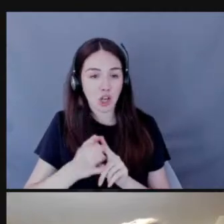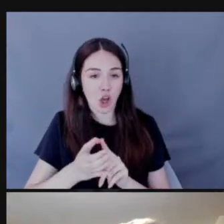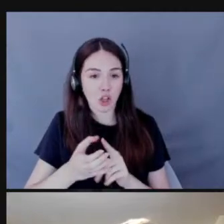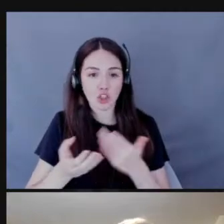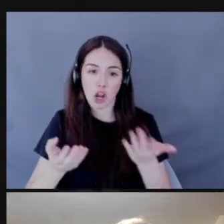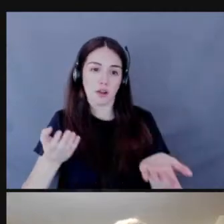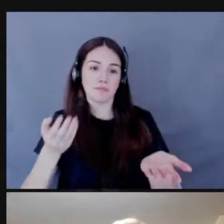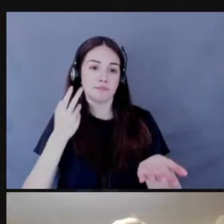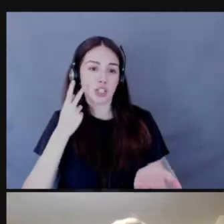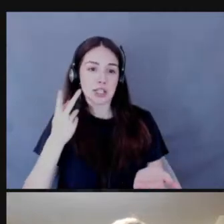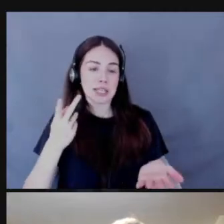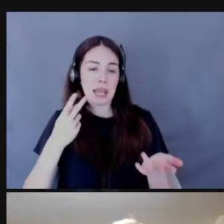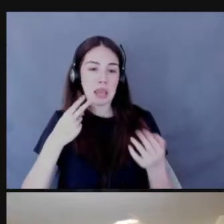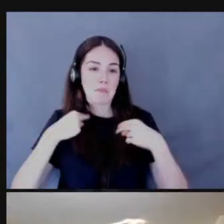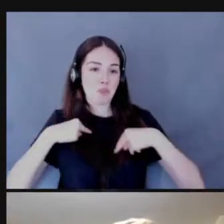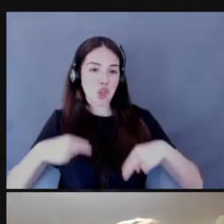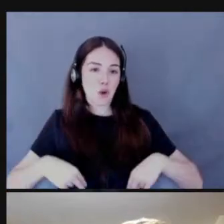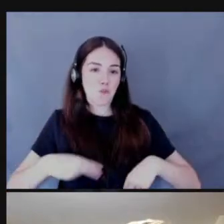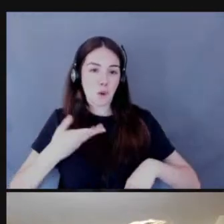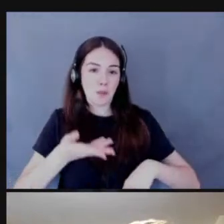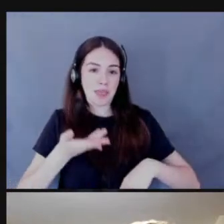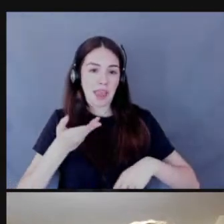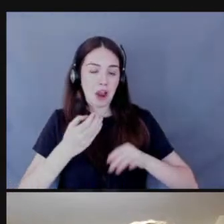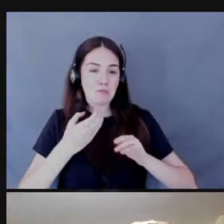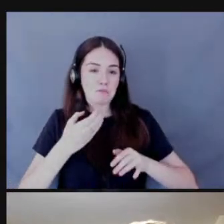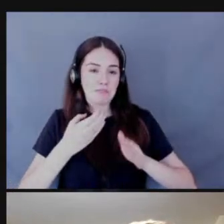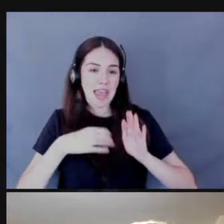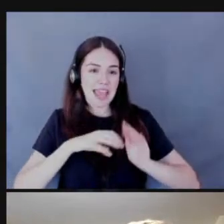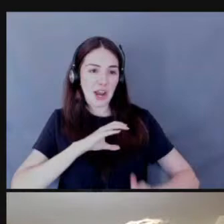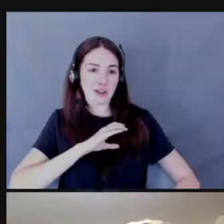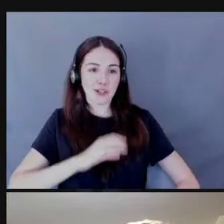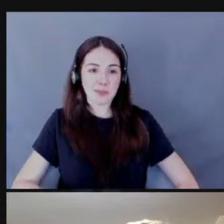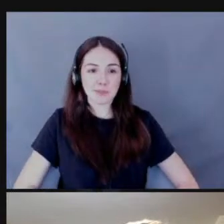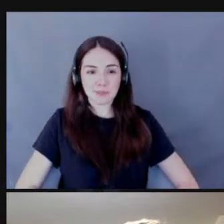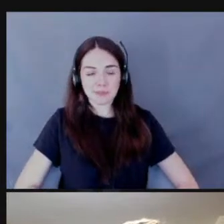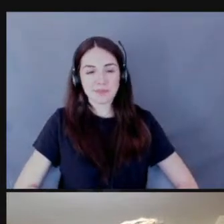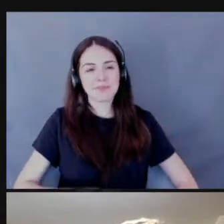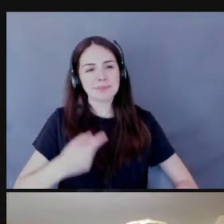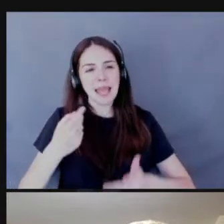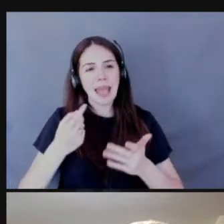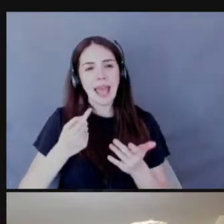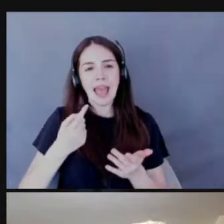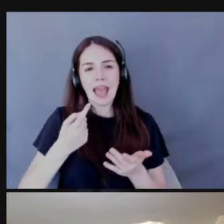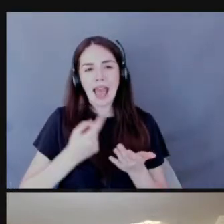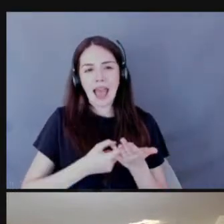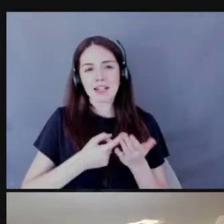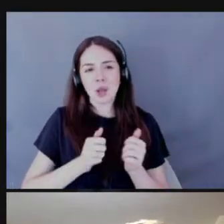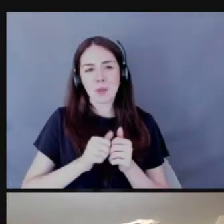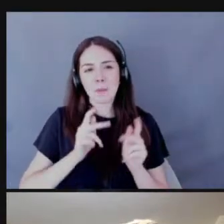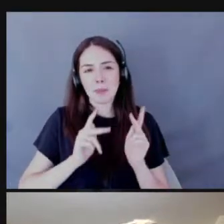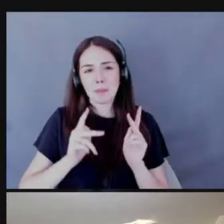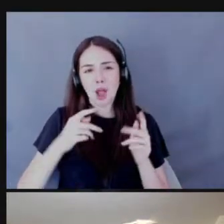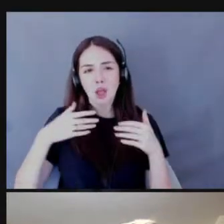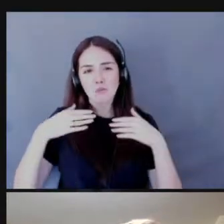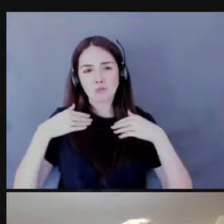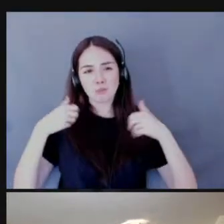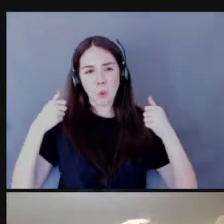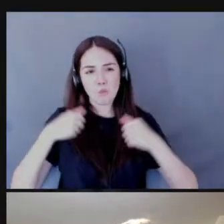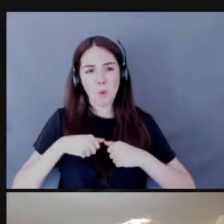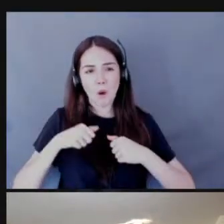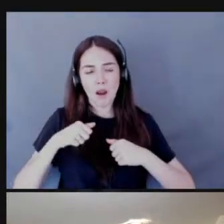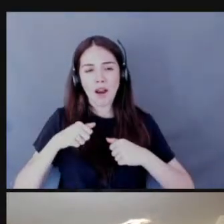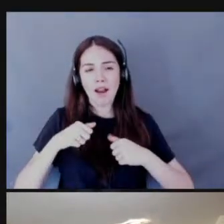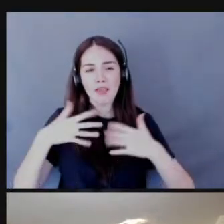mascot uniform. And I talked to a couple people who wore that costume, and boy, did they say it was hot